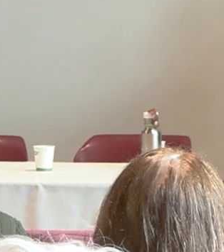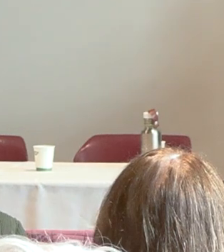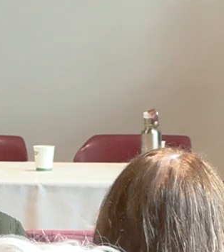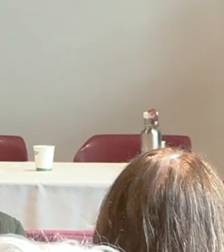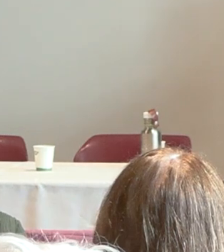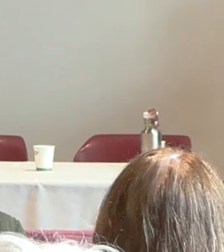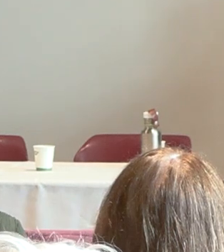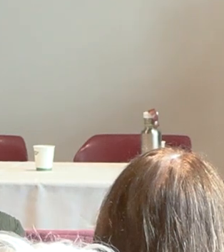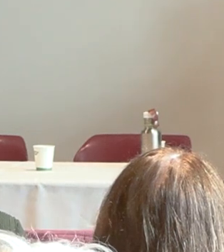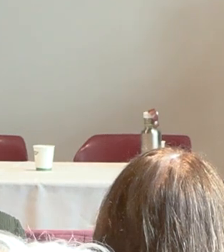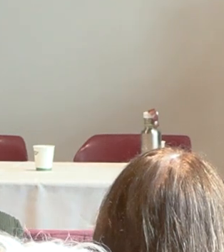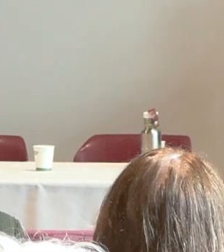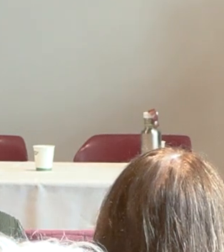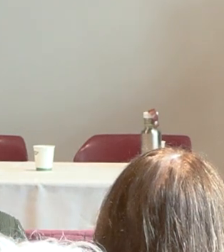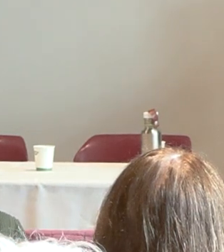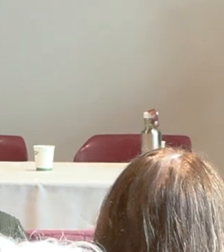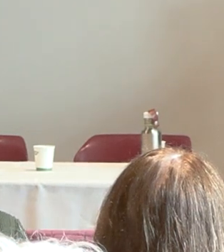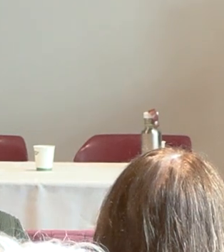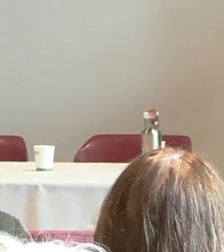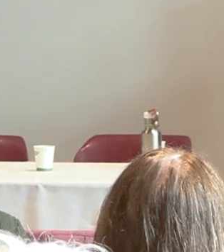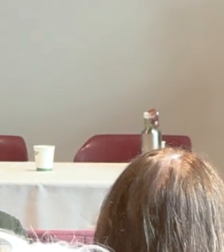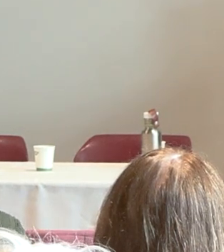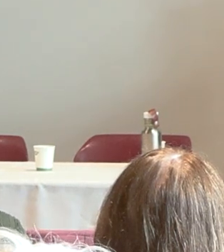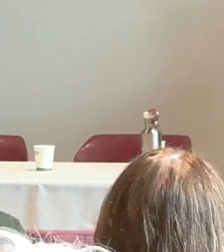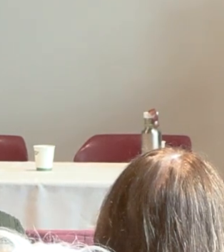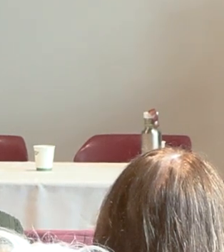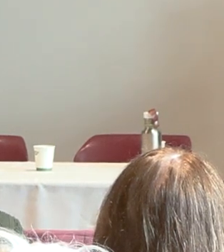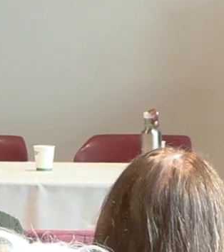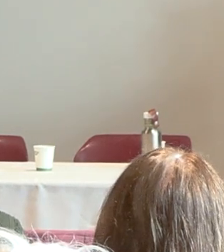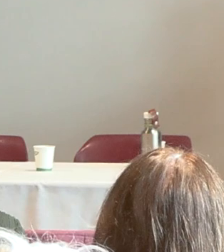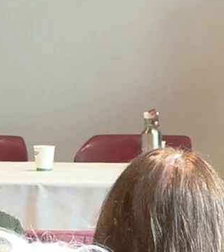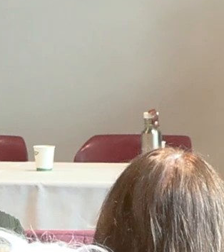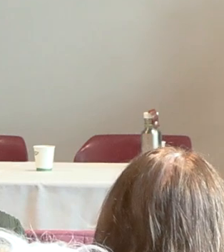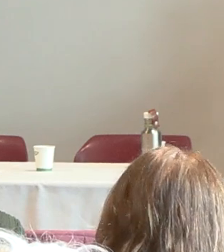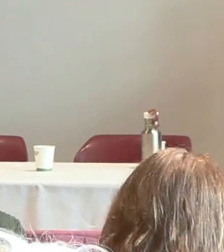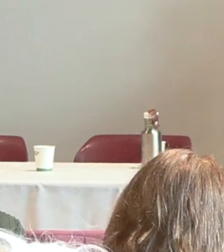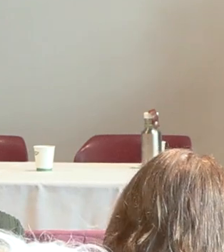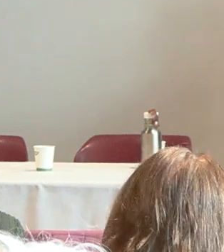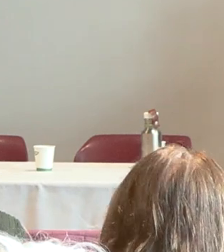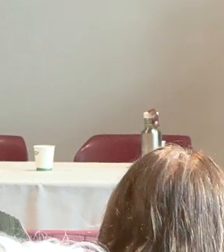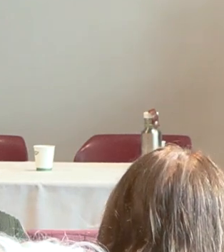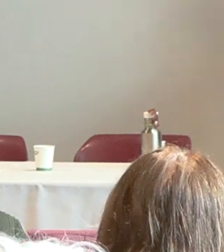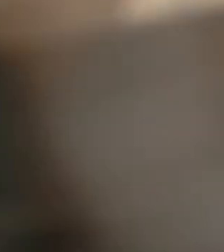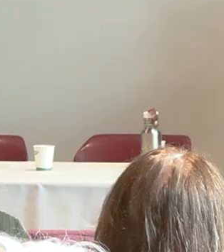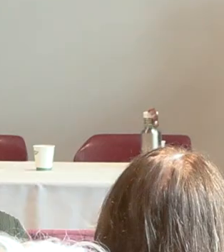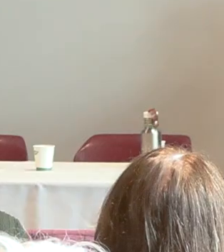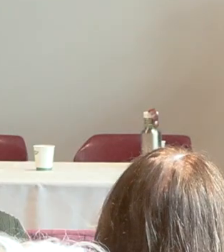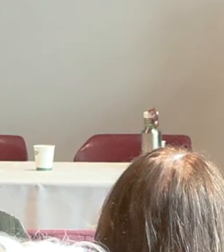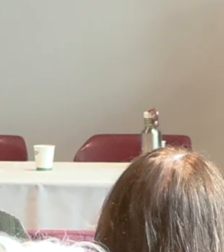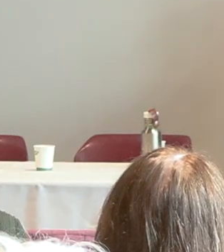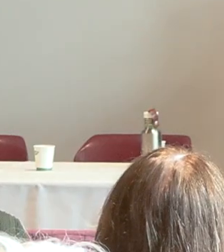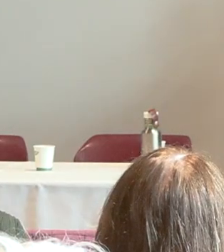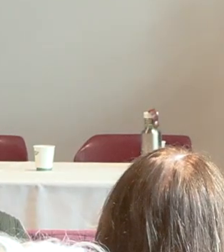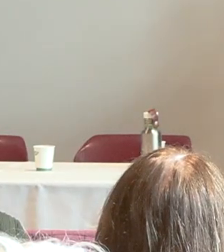and longlisted for the Idaho Poetry Prize. Ghetto Claustrophobia, Dreaming of Mama While